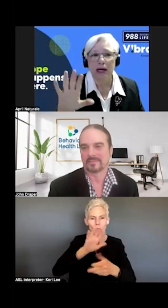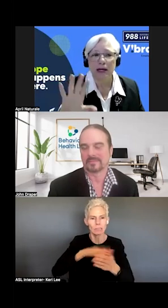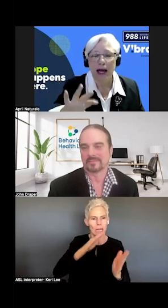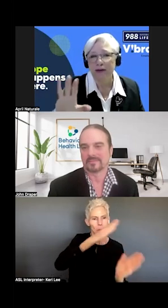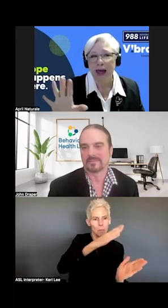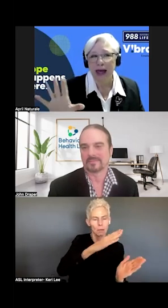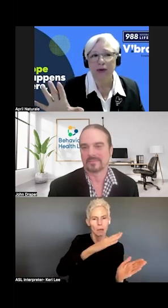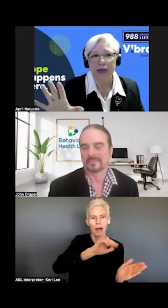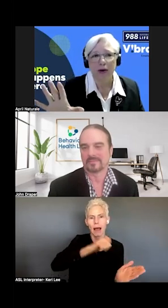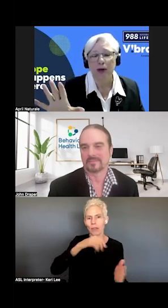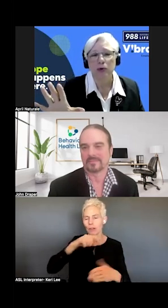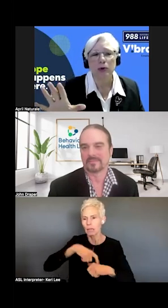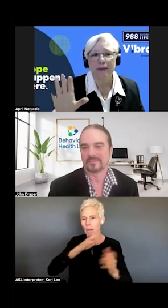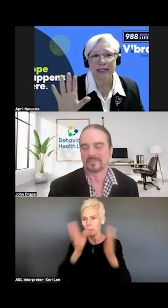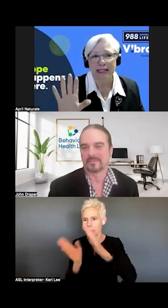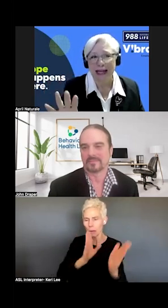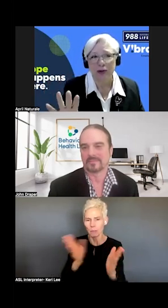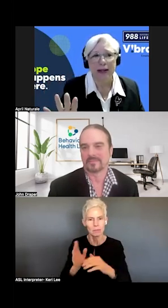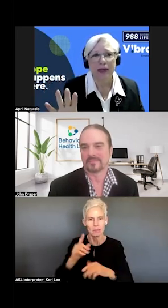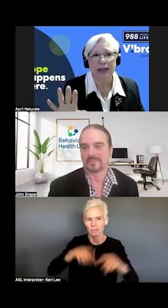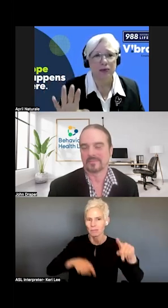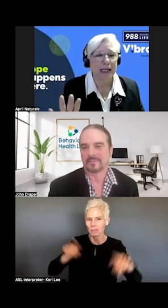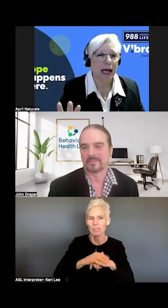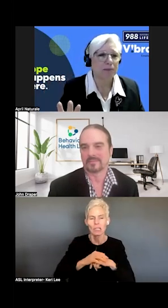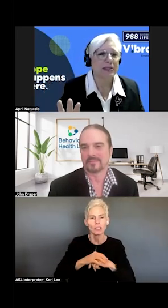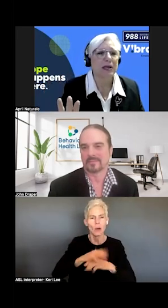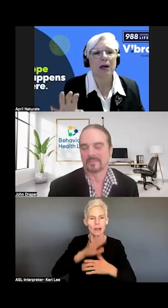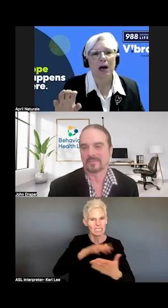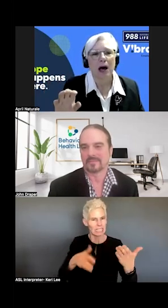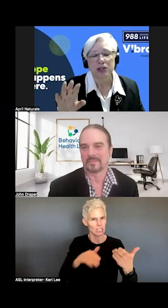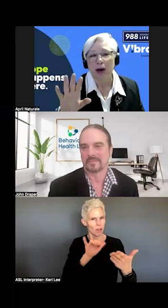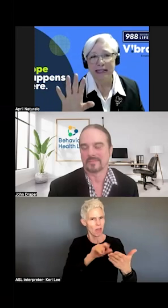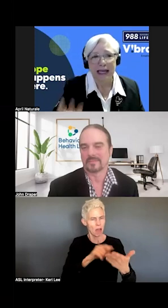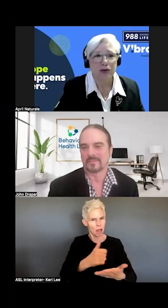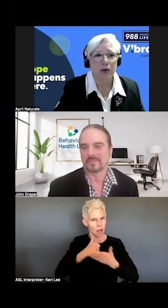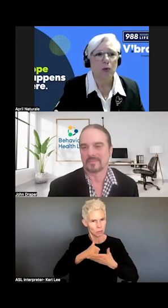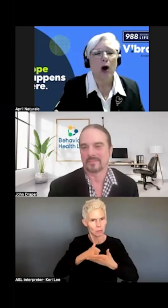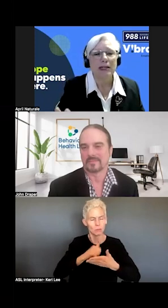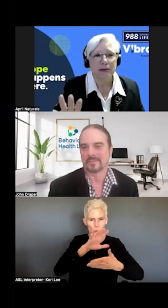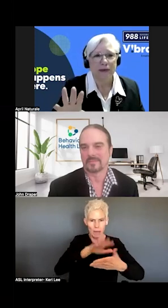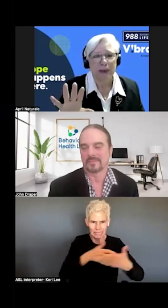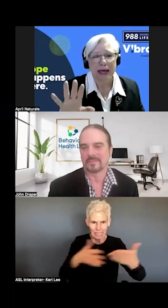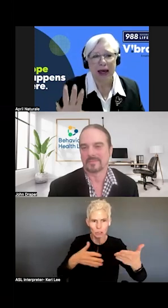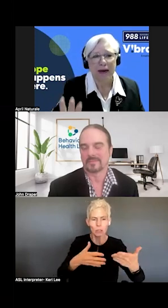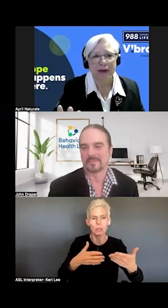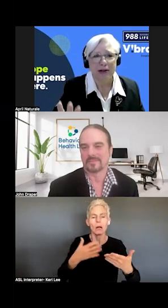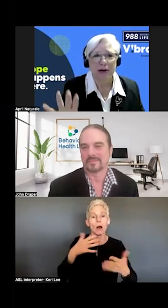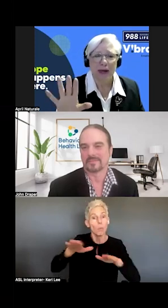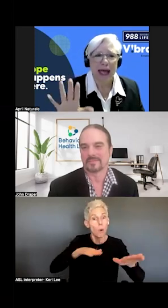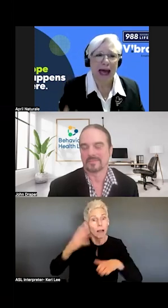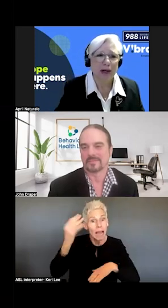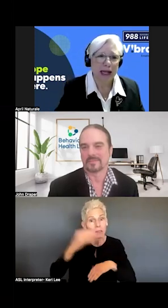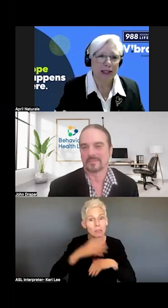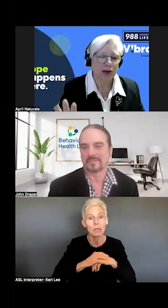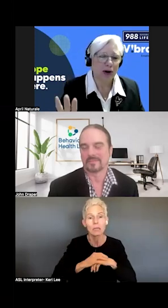old cognitive behavioral therapy rule of scheduling things really helps. So I schedule walks, being physical,